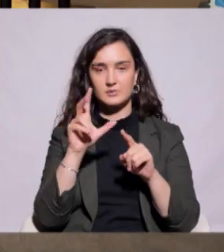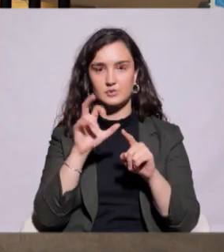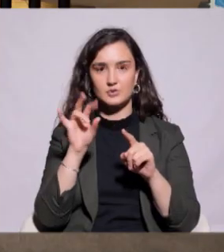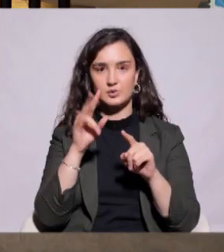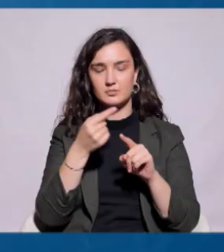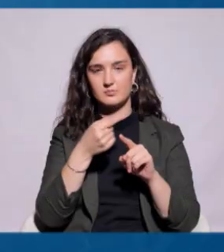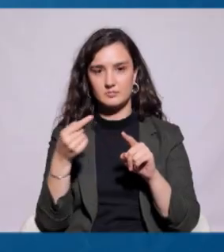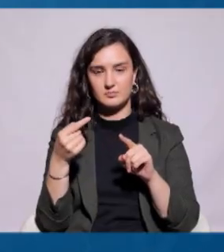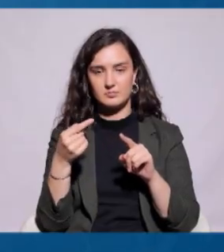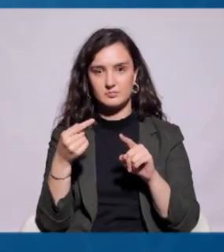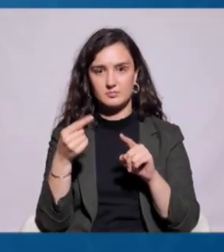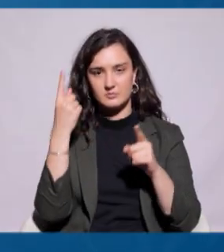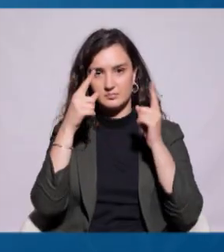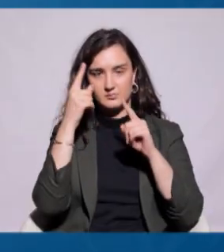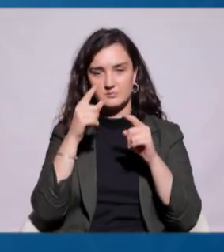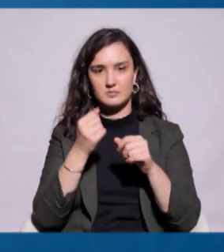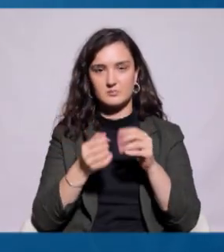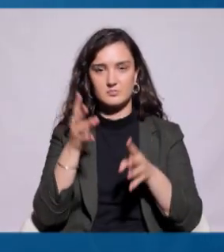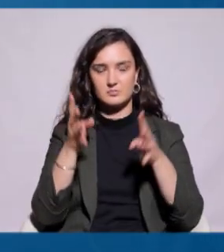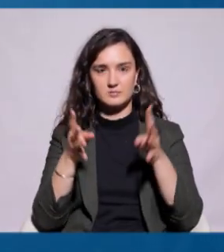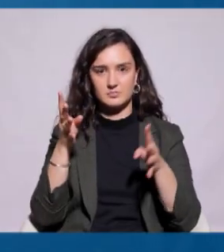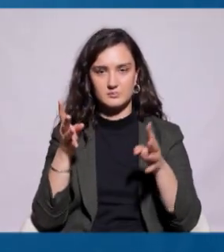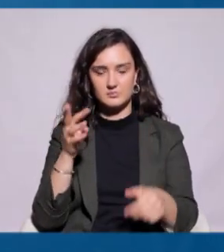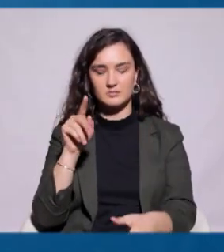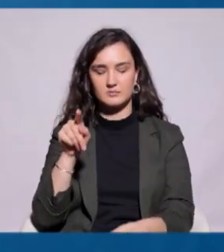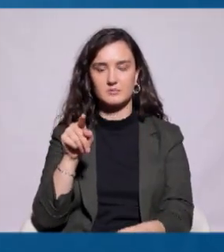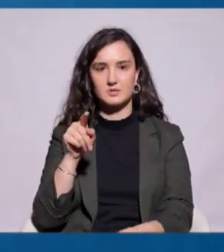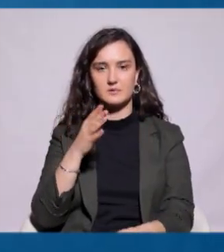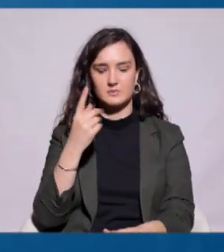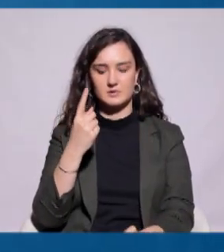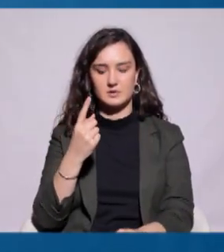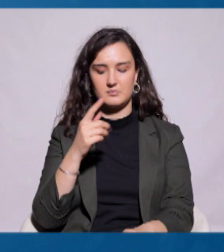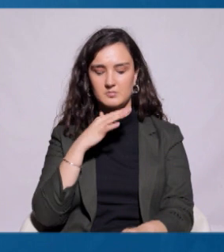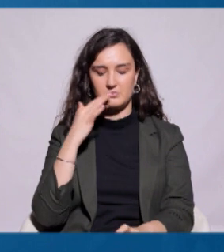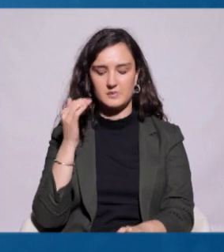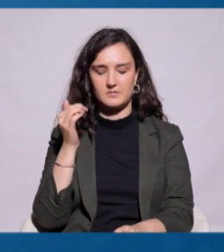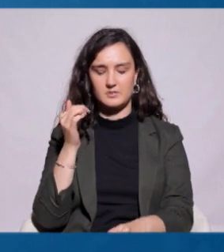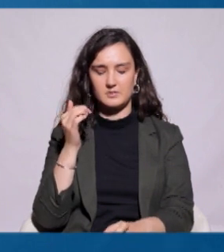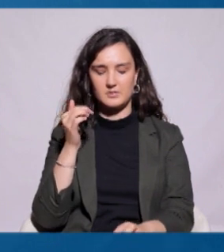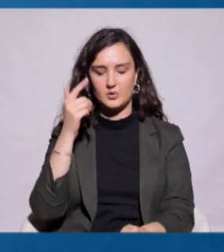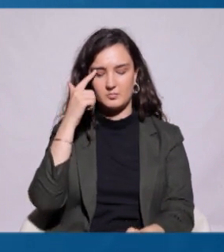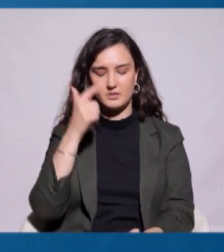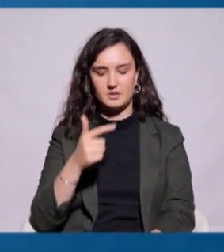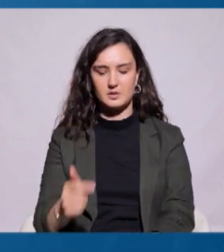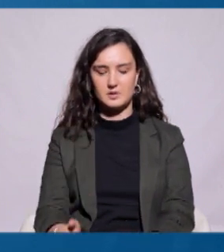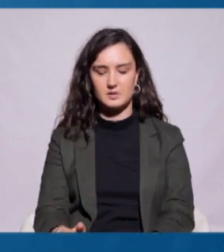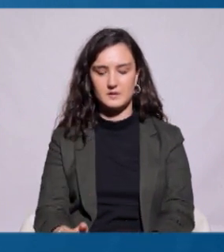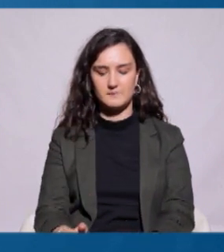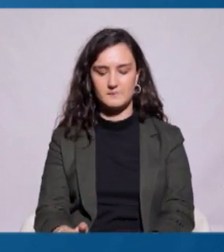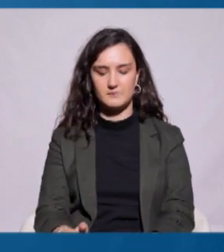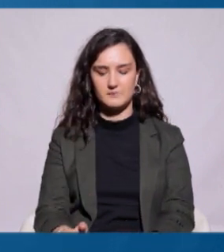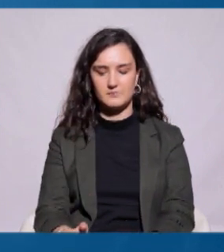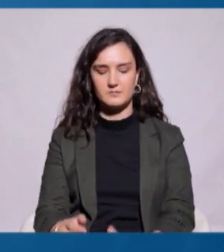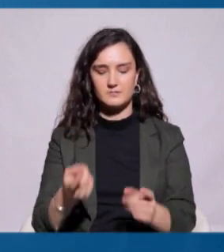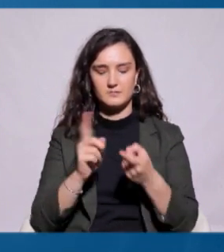John, blank, design new buildings. He has won a lot of competitions. This one is